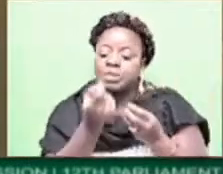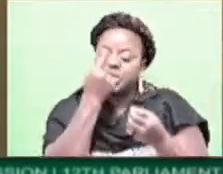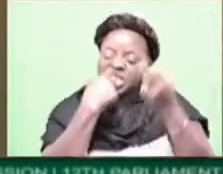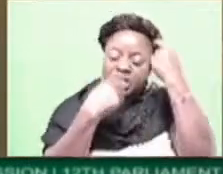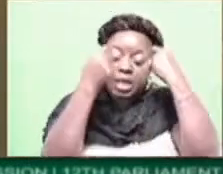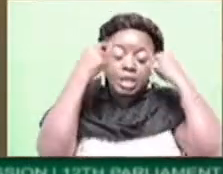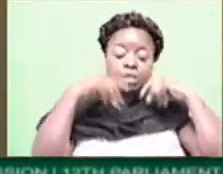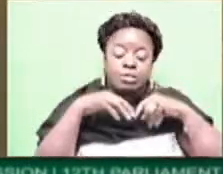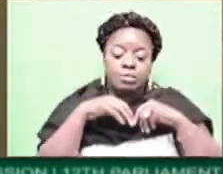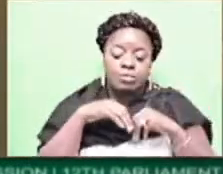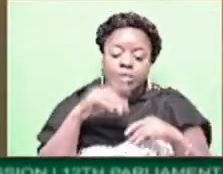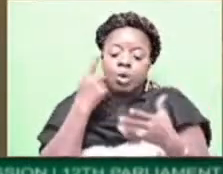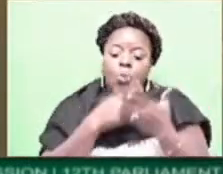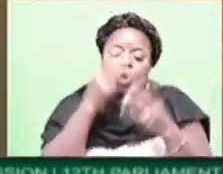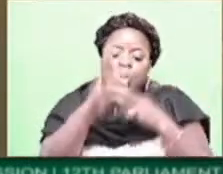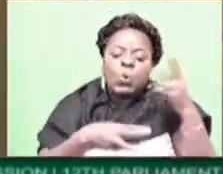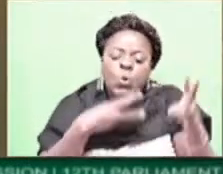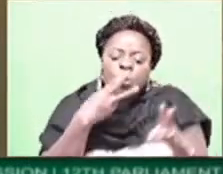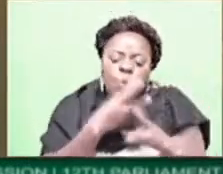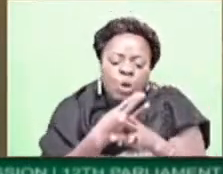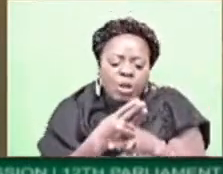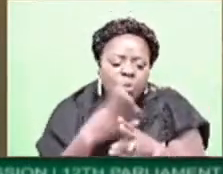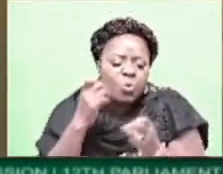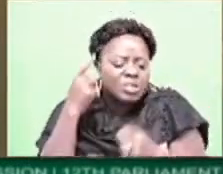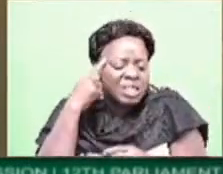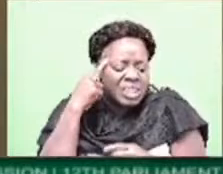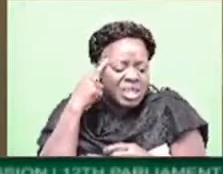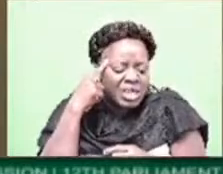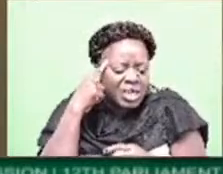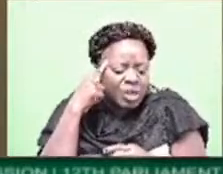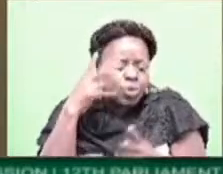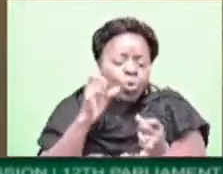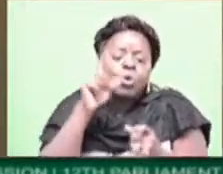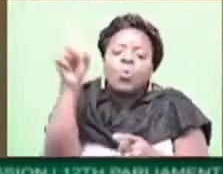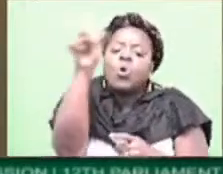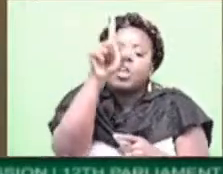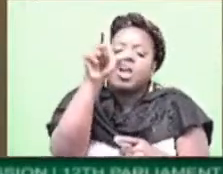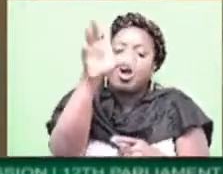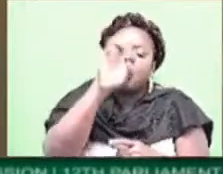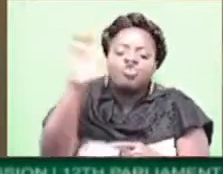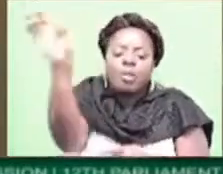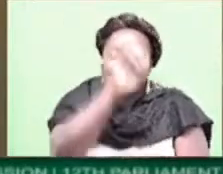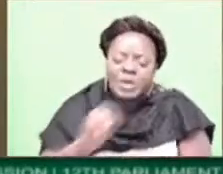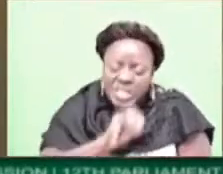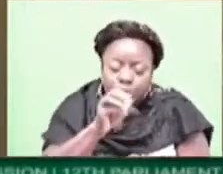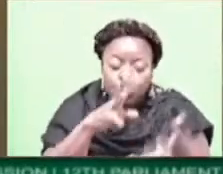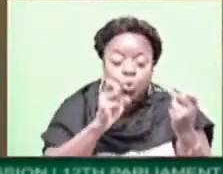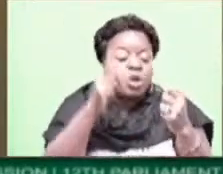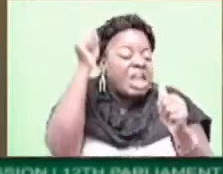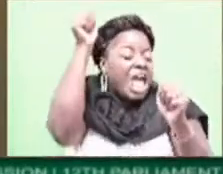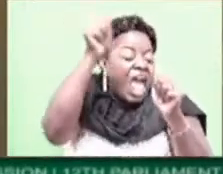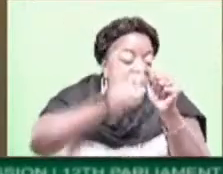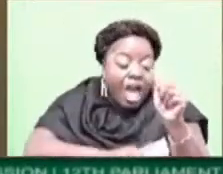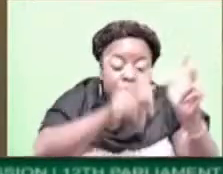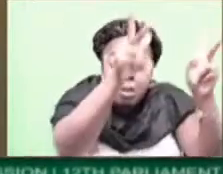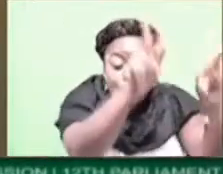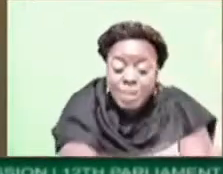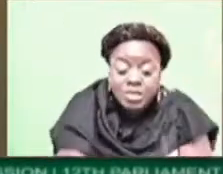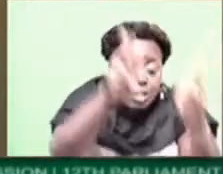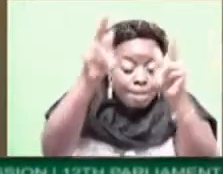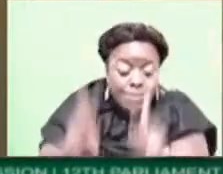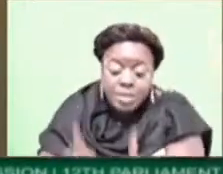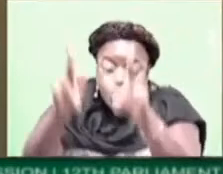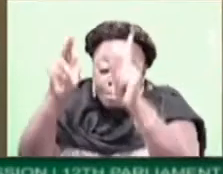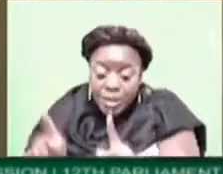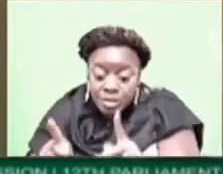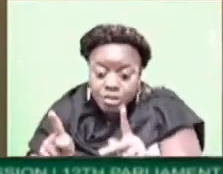is concerned, we would like 100%. In other words, we would like everybody to be wearing masks. But we know we